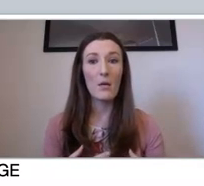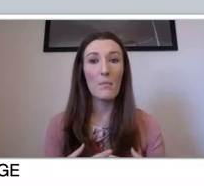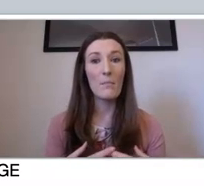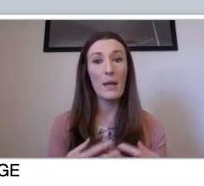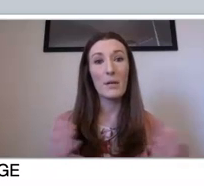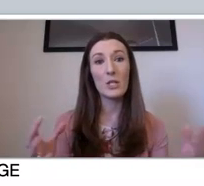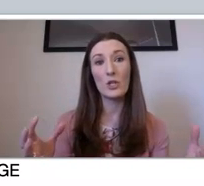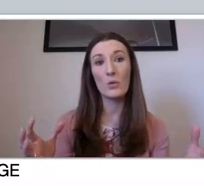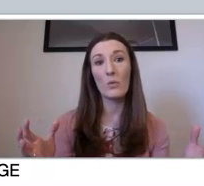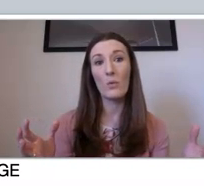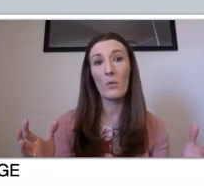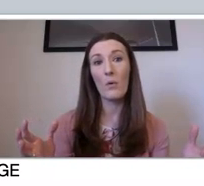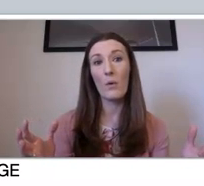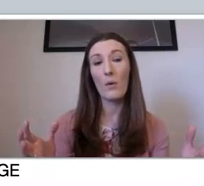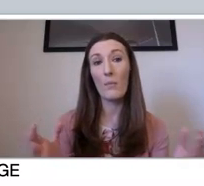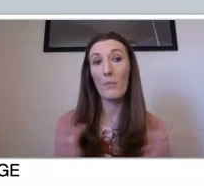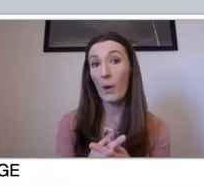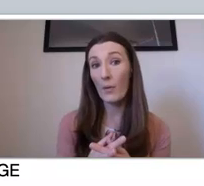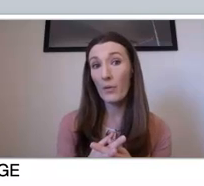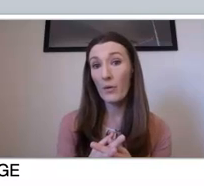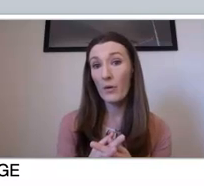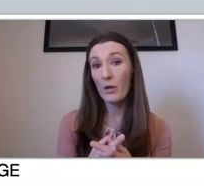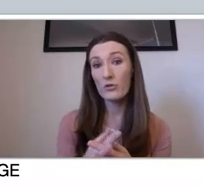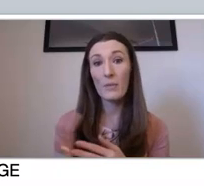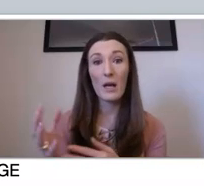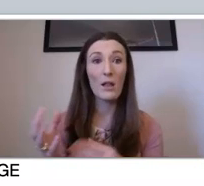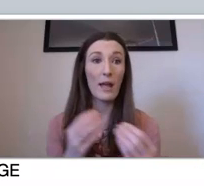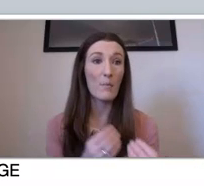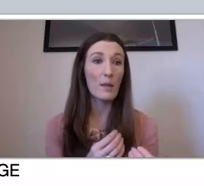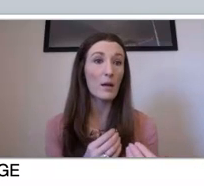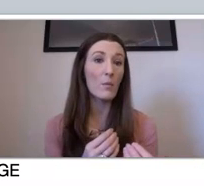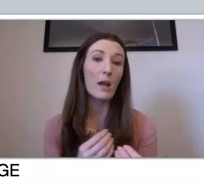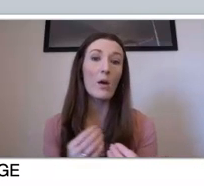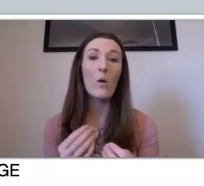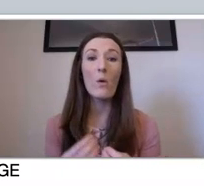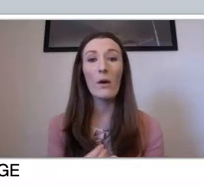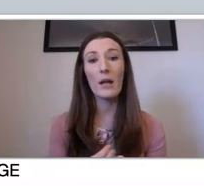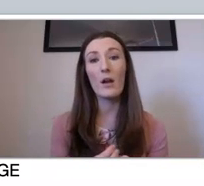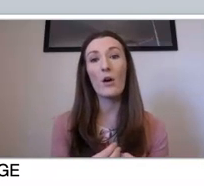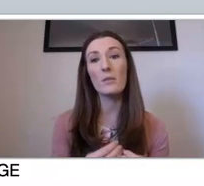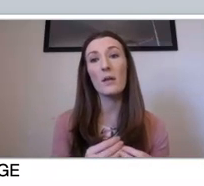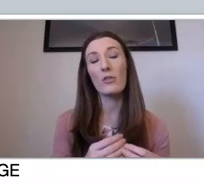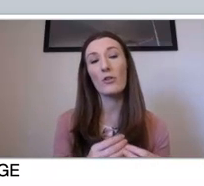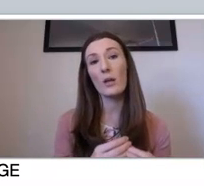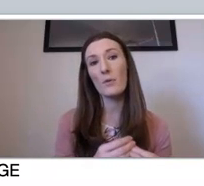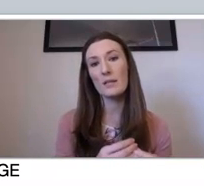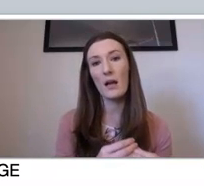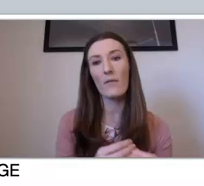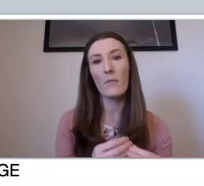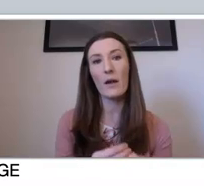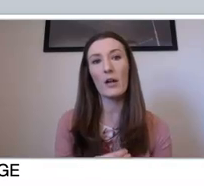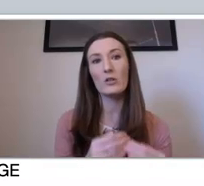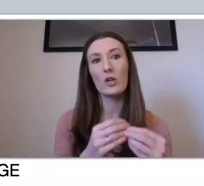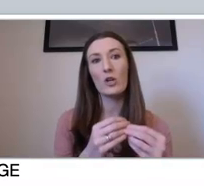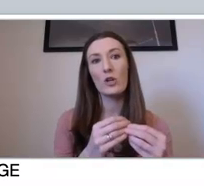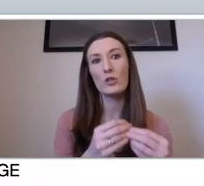37% maybe do both, dream in color and black and white. Or it could also be 30%